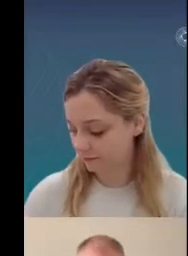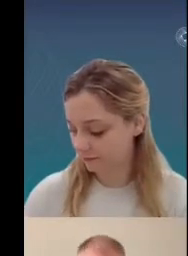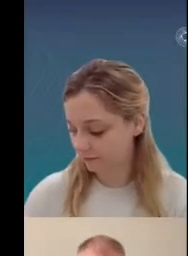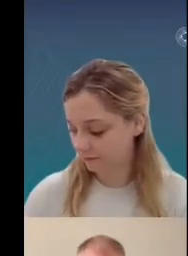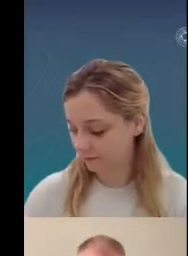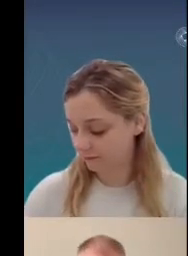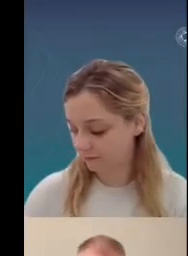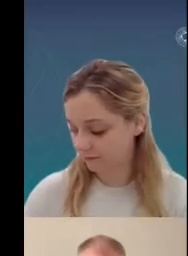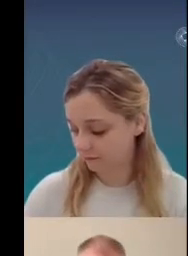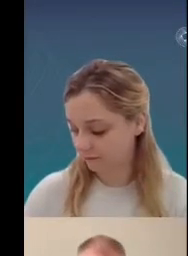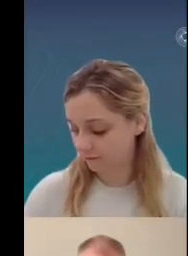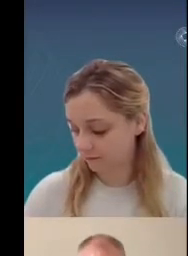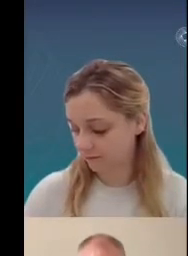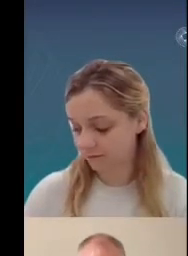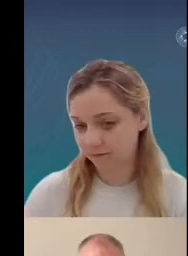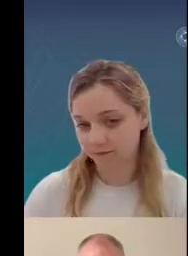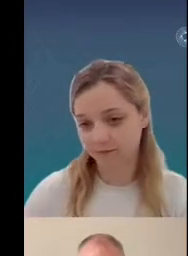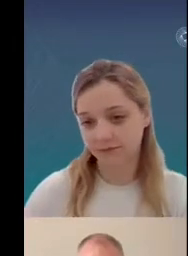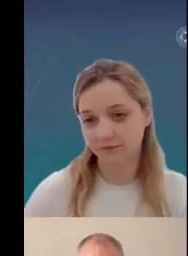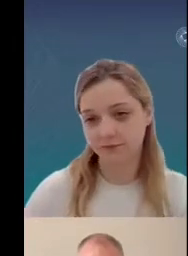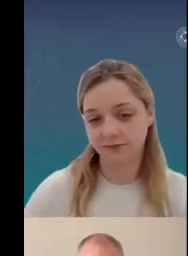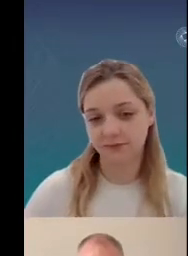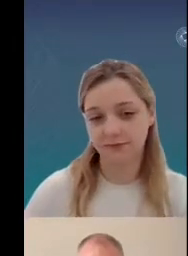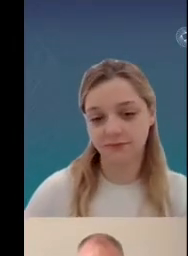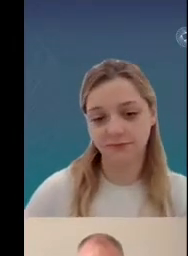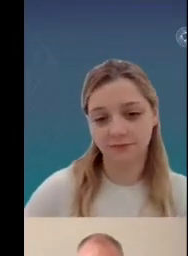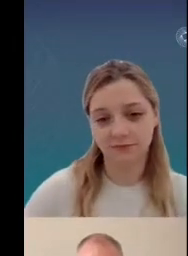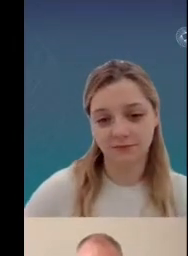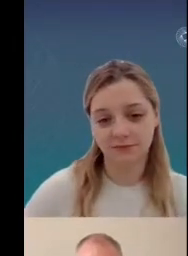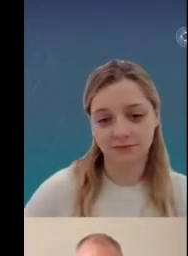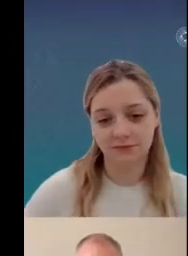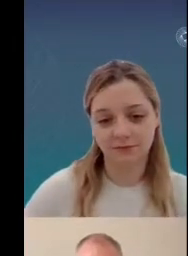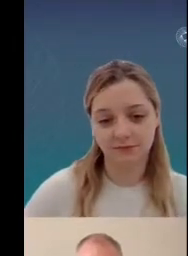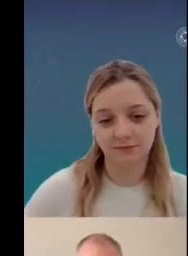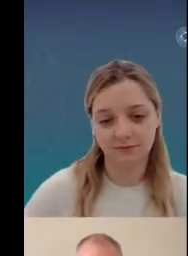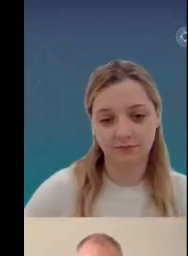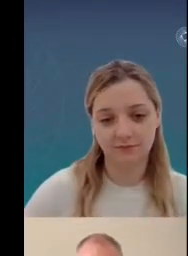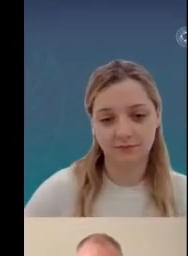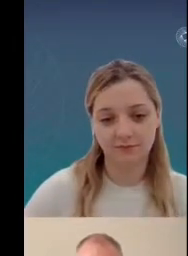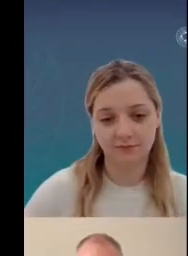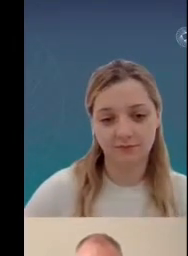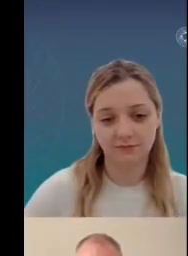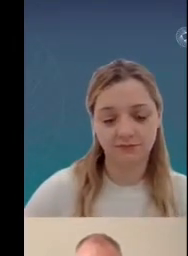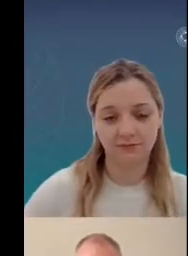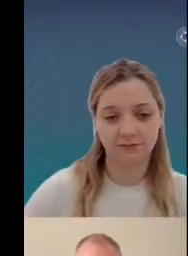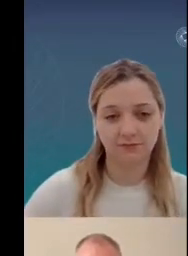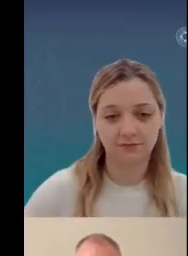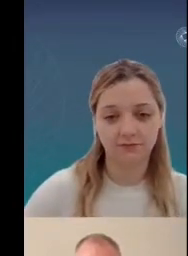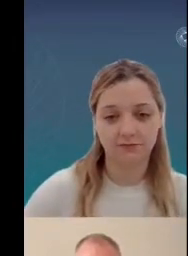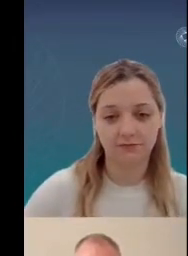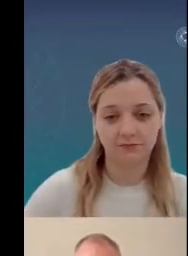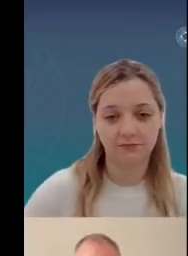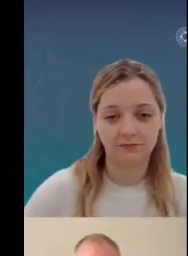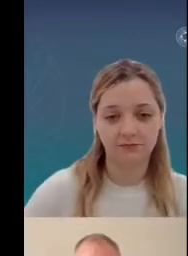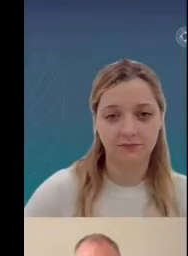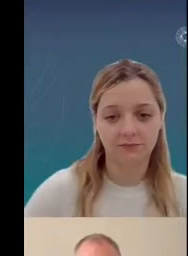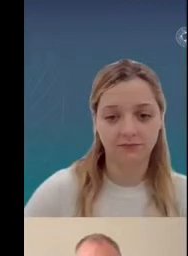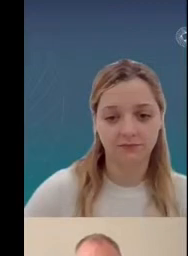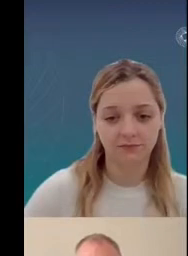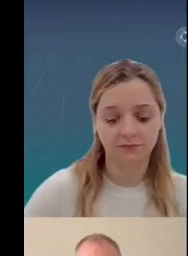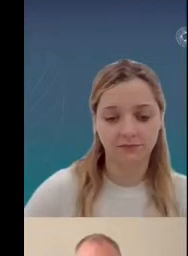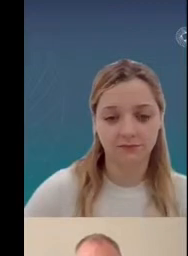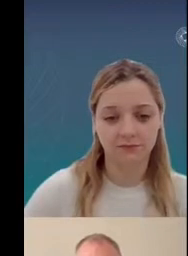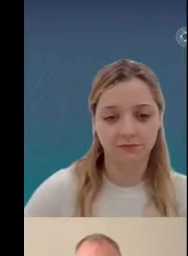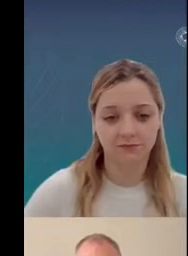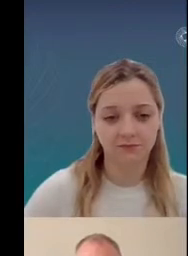this instance. There can sometimes be maybe misunderstandings or misinterpretations between student engagement and